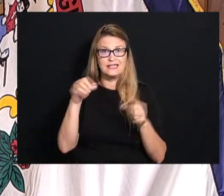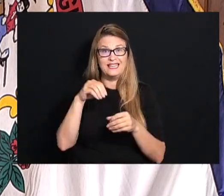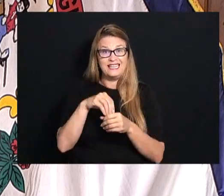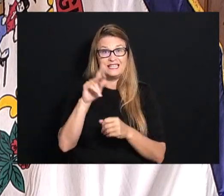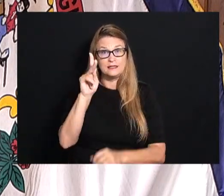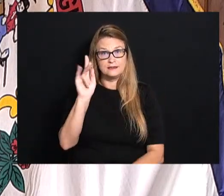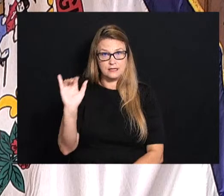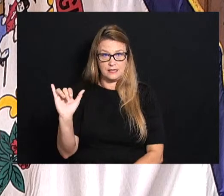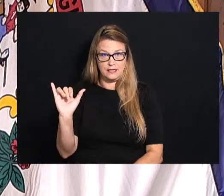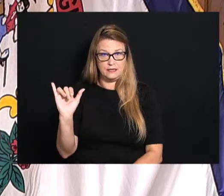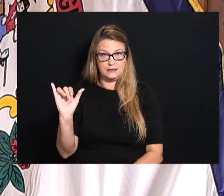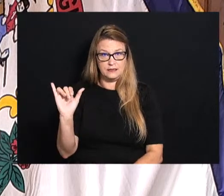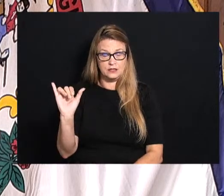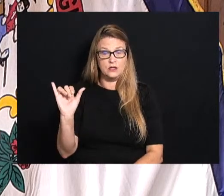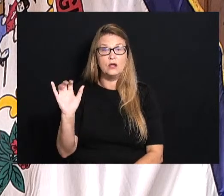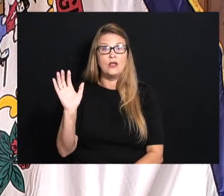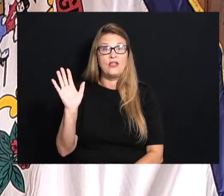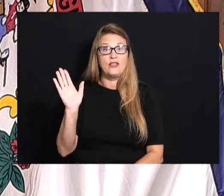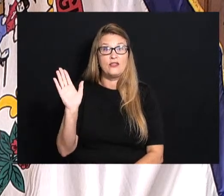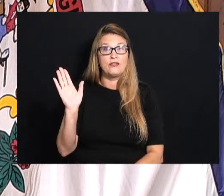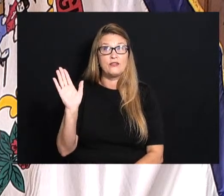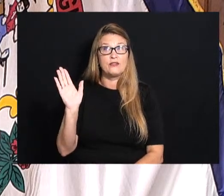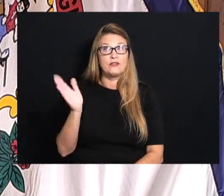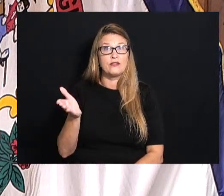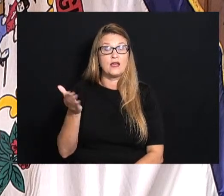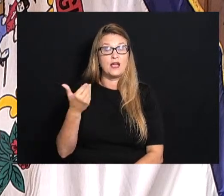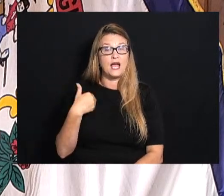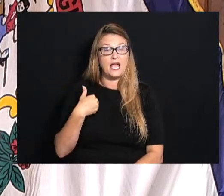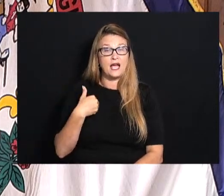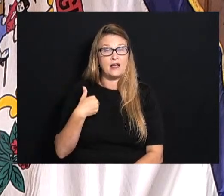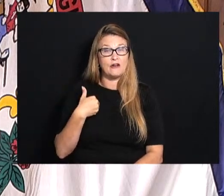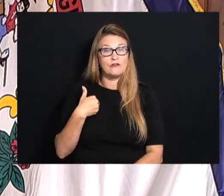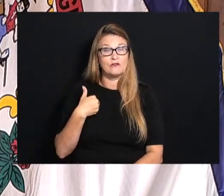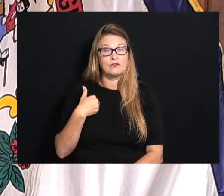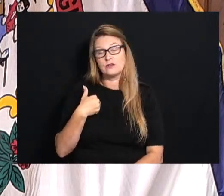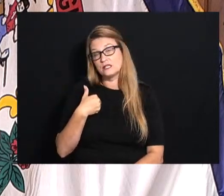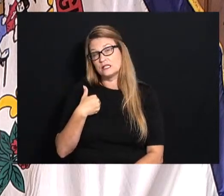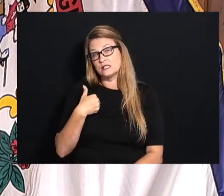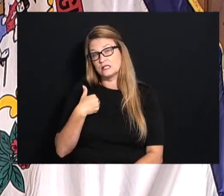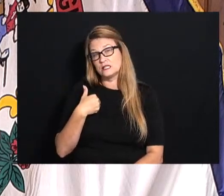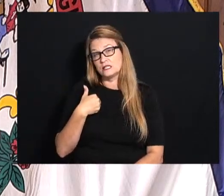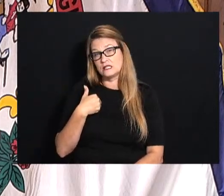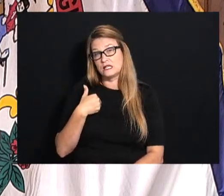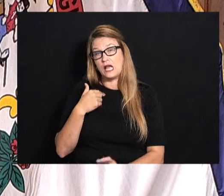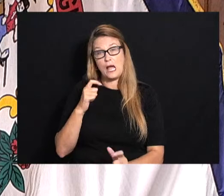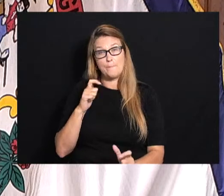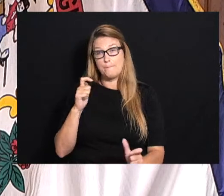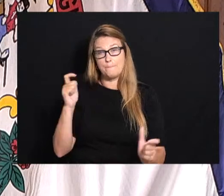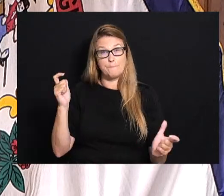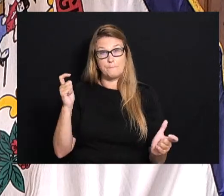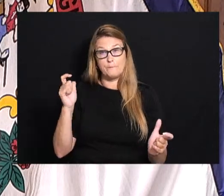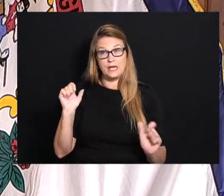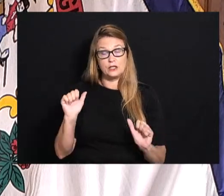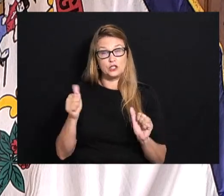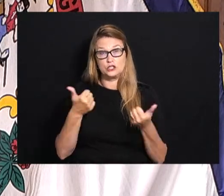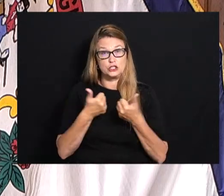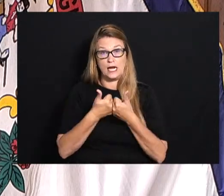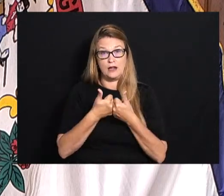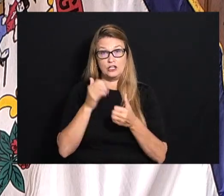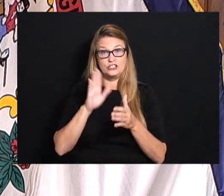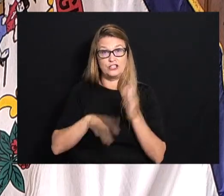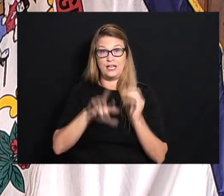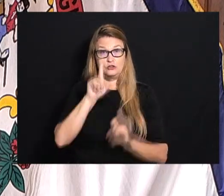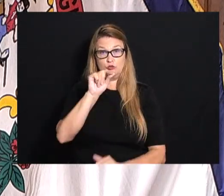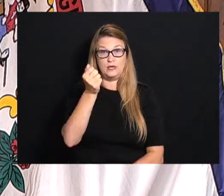Kentucky, we have even a magnitude even greater than the 2016 flood, where we